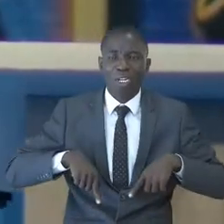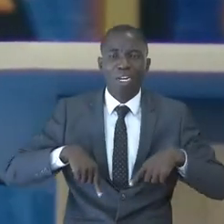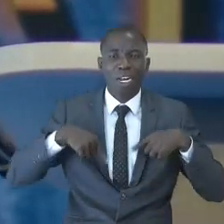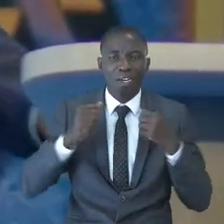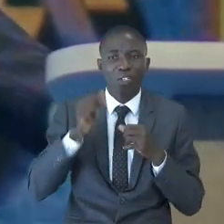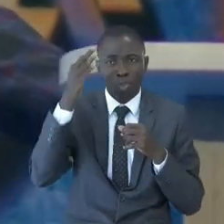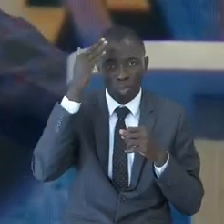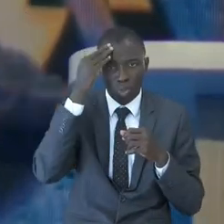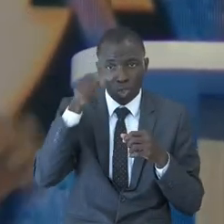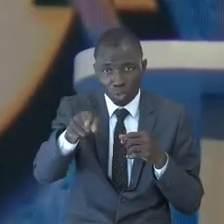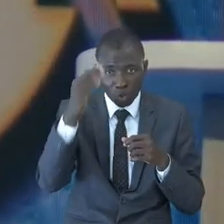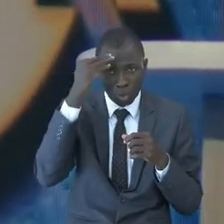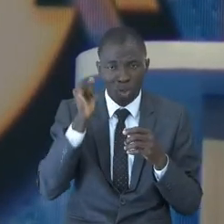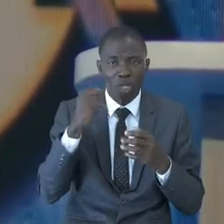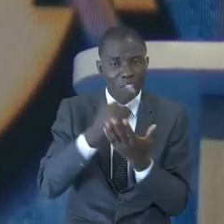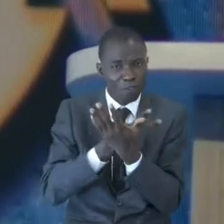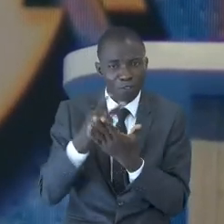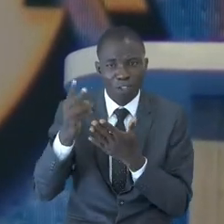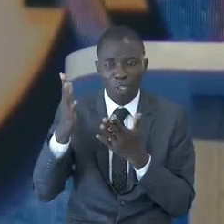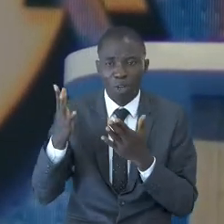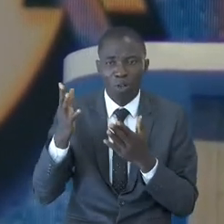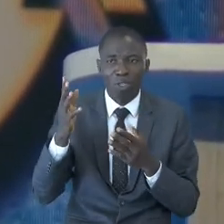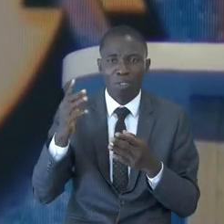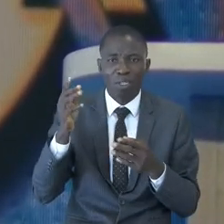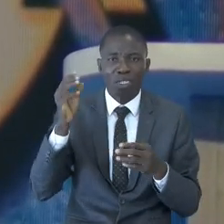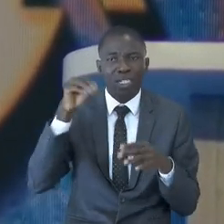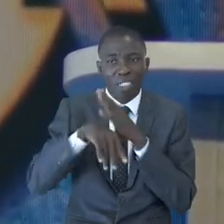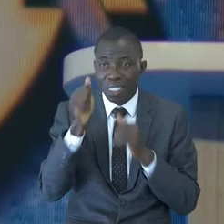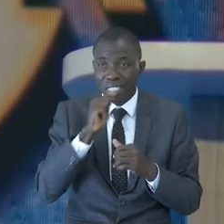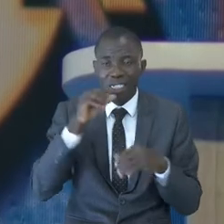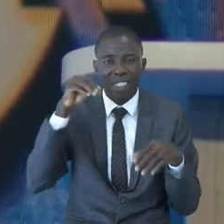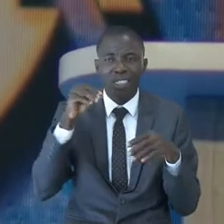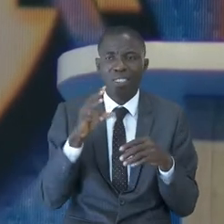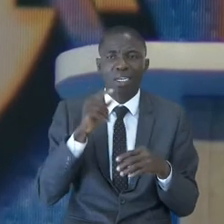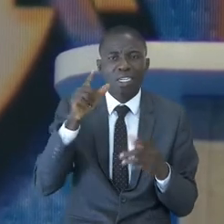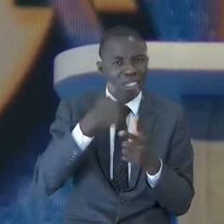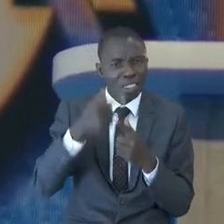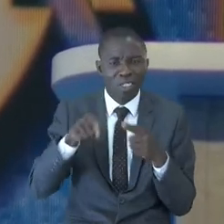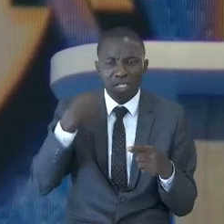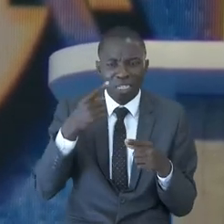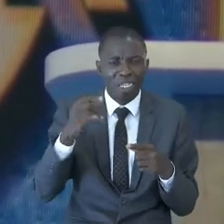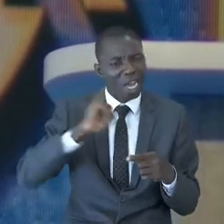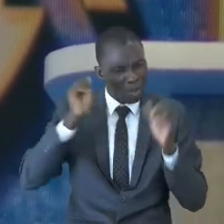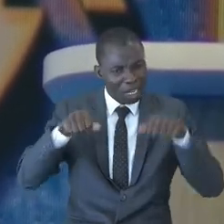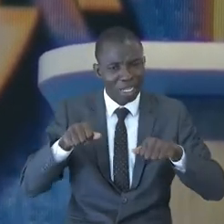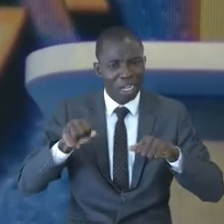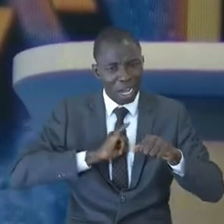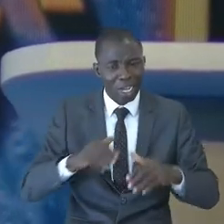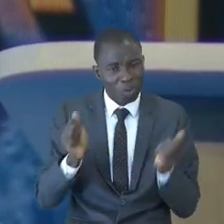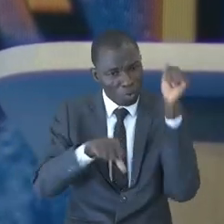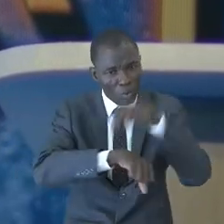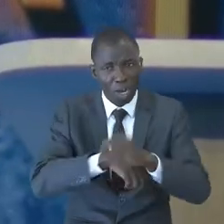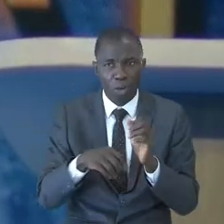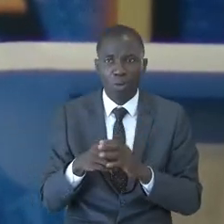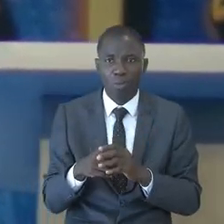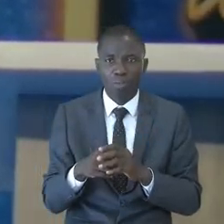know the failure is secret, and you say, how can I overcome this? Your Savior that will